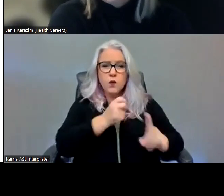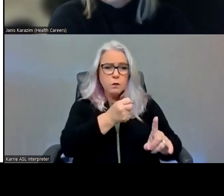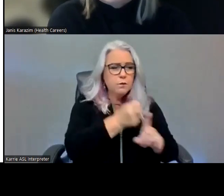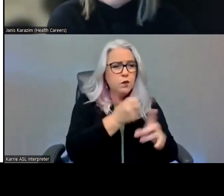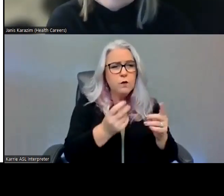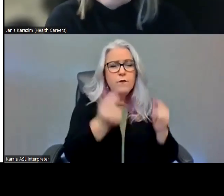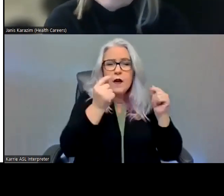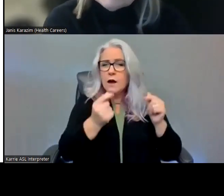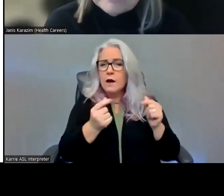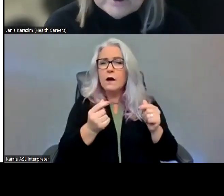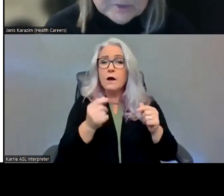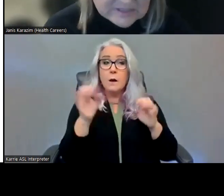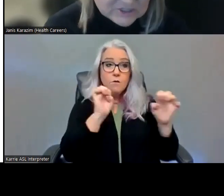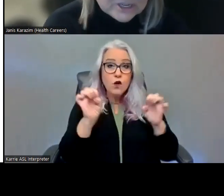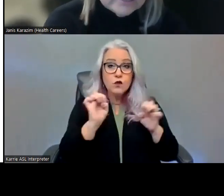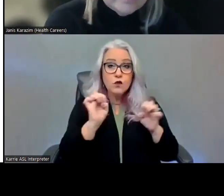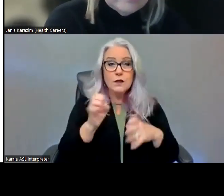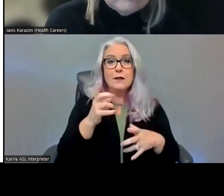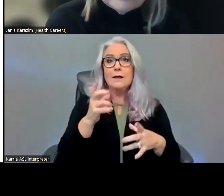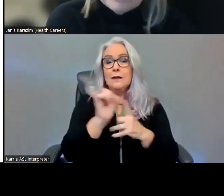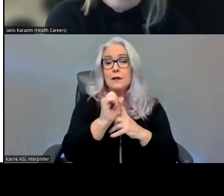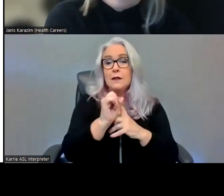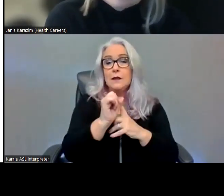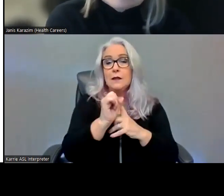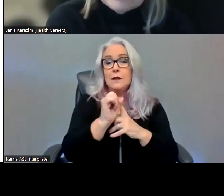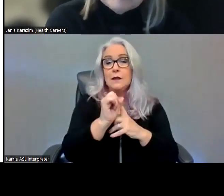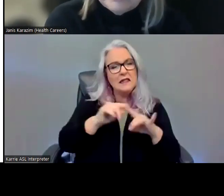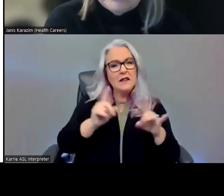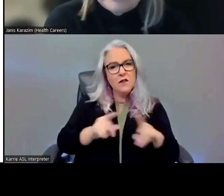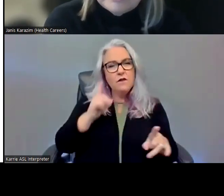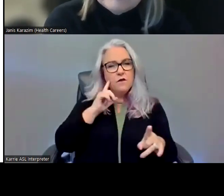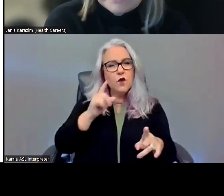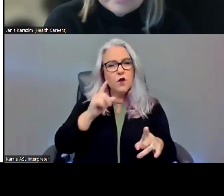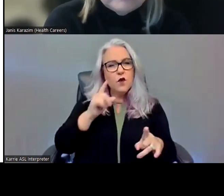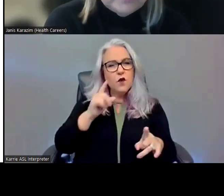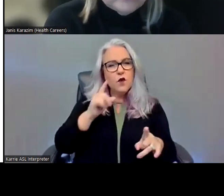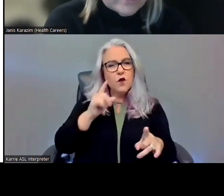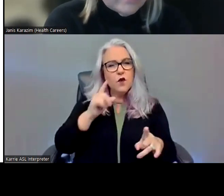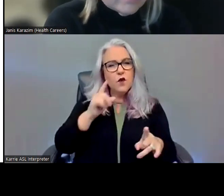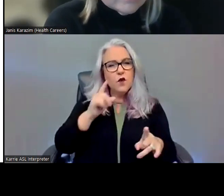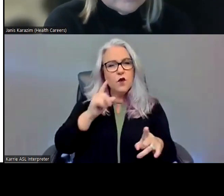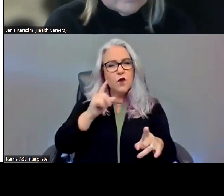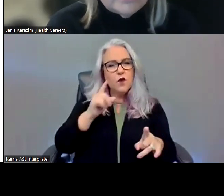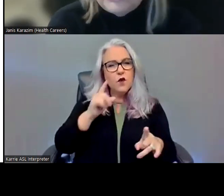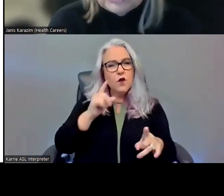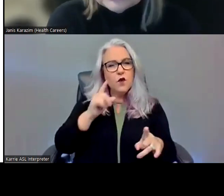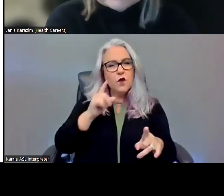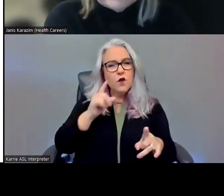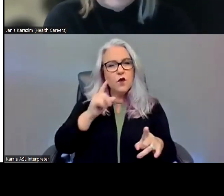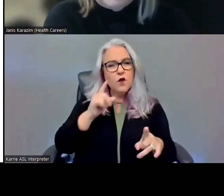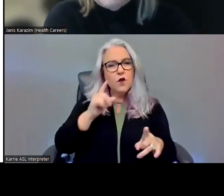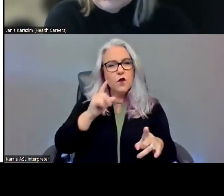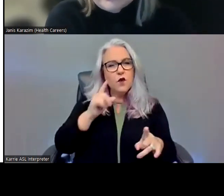situations. That's different for every position. I'll give you an example. If you are a